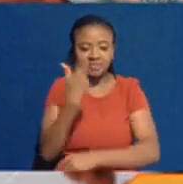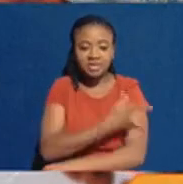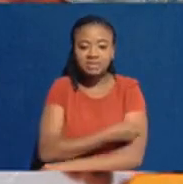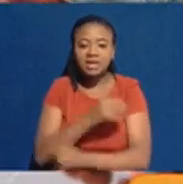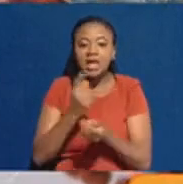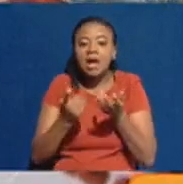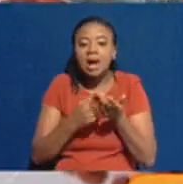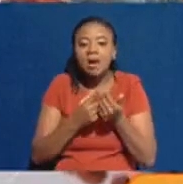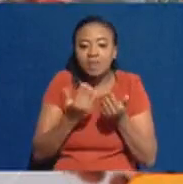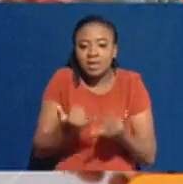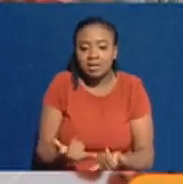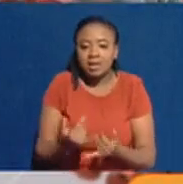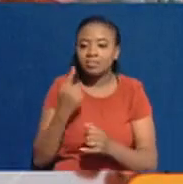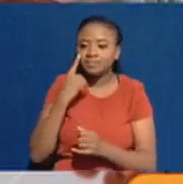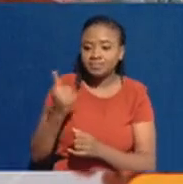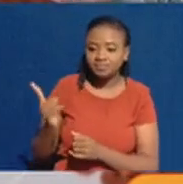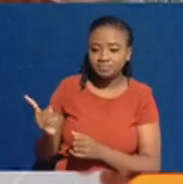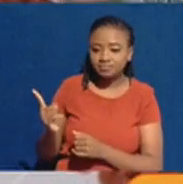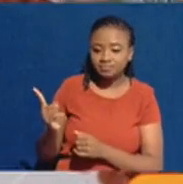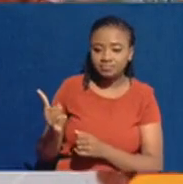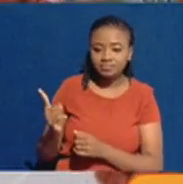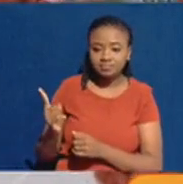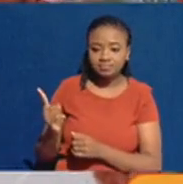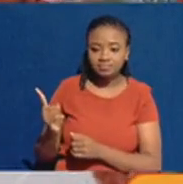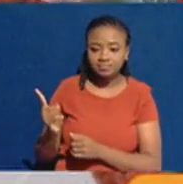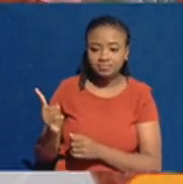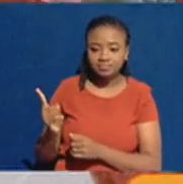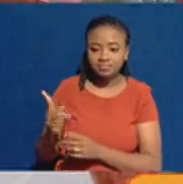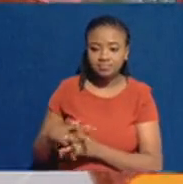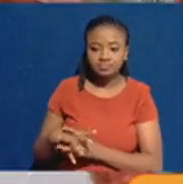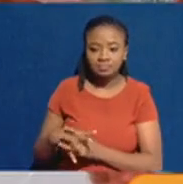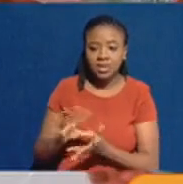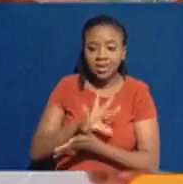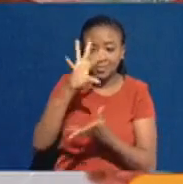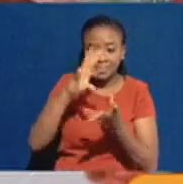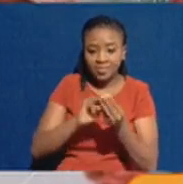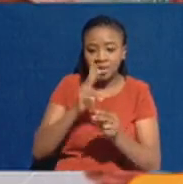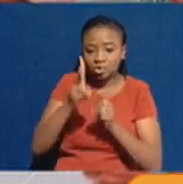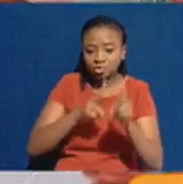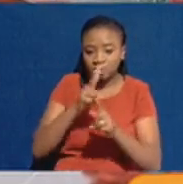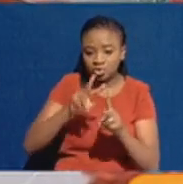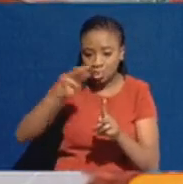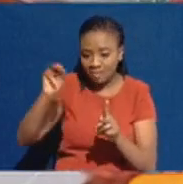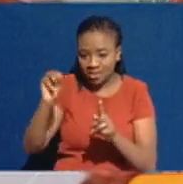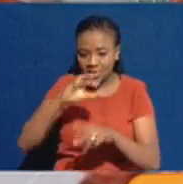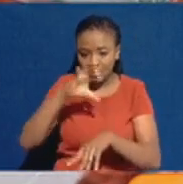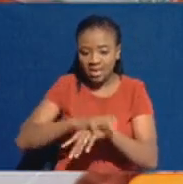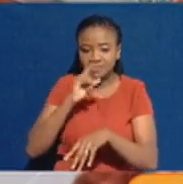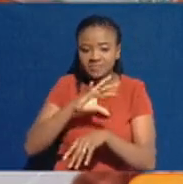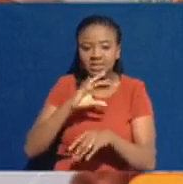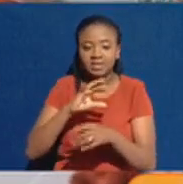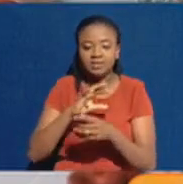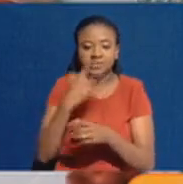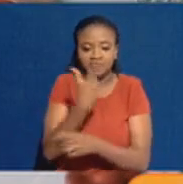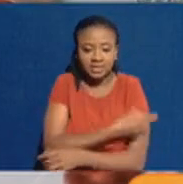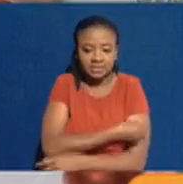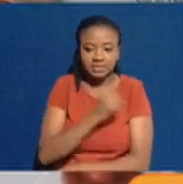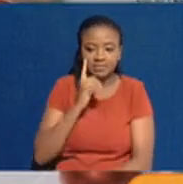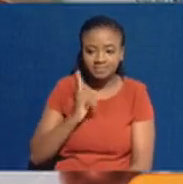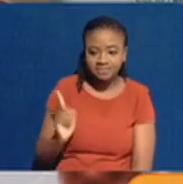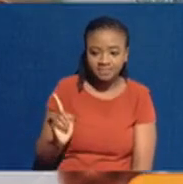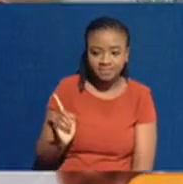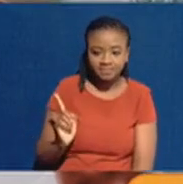of 22.6 million Kenyans have been vaccinated, with 18 million of this being adults, 2.7 million children aged between